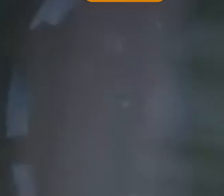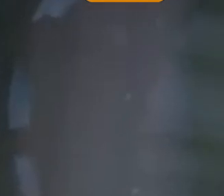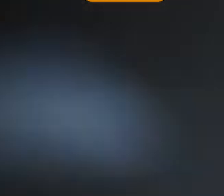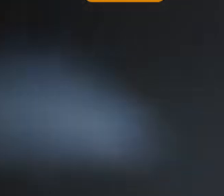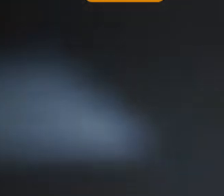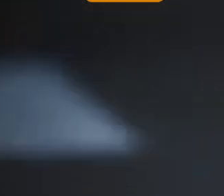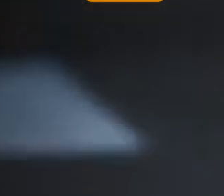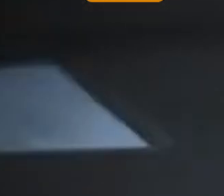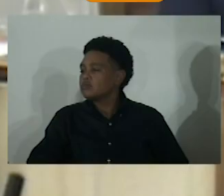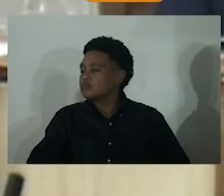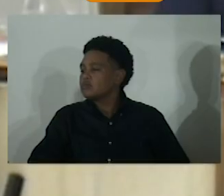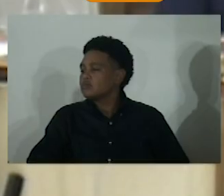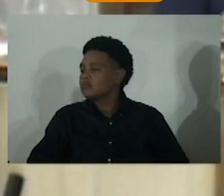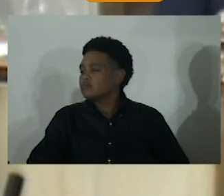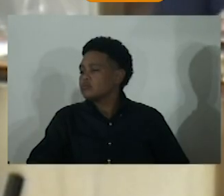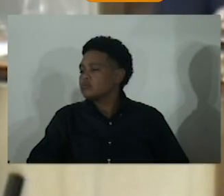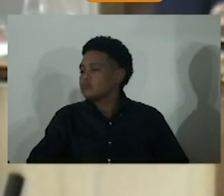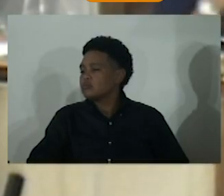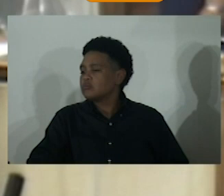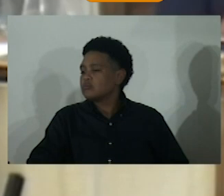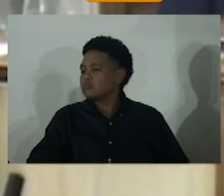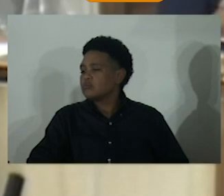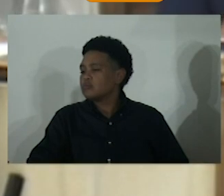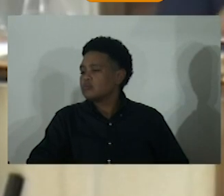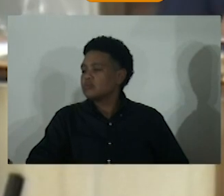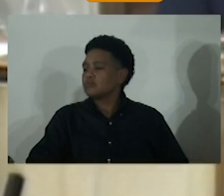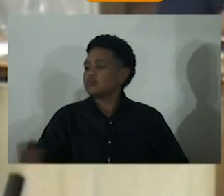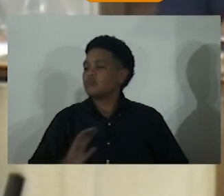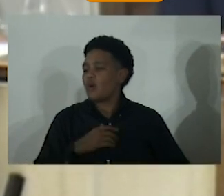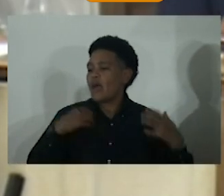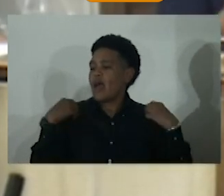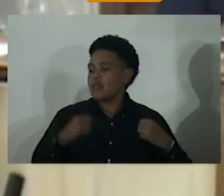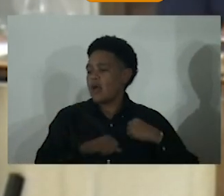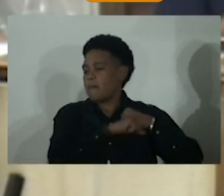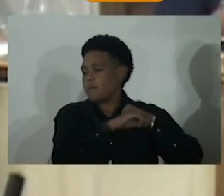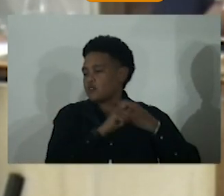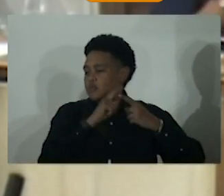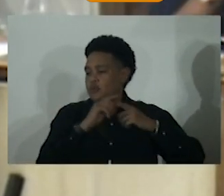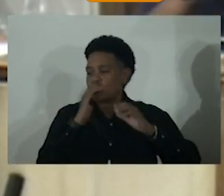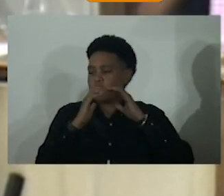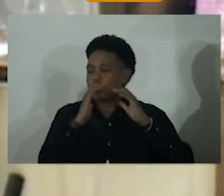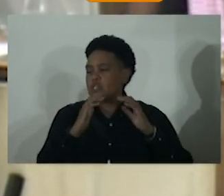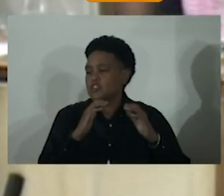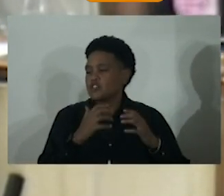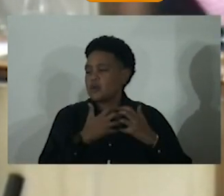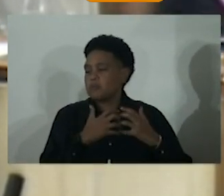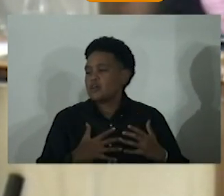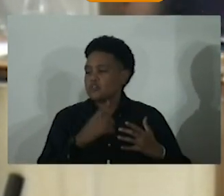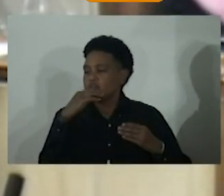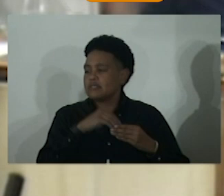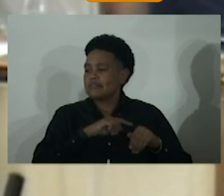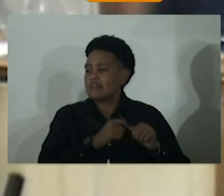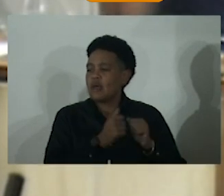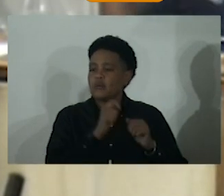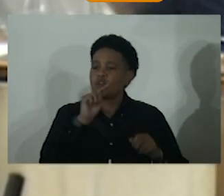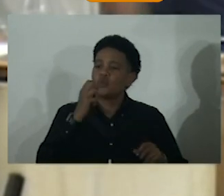is also key. We will also intensify our health promotion and communication machinery, beginning with a town hall meeting